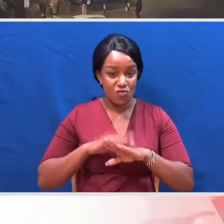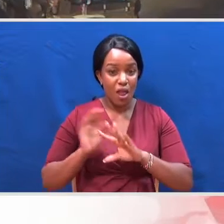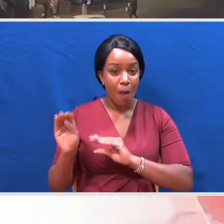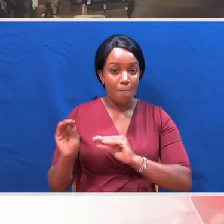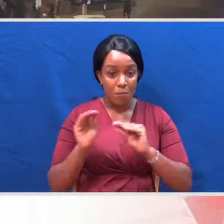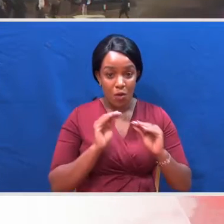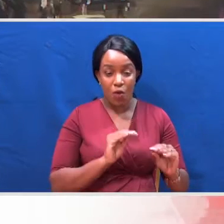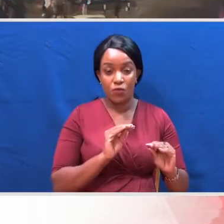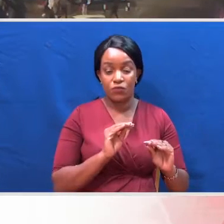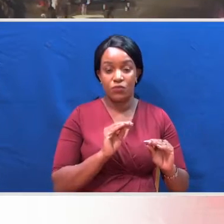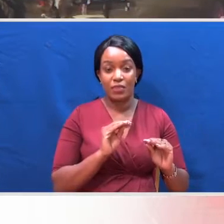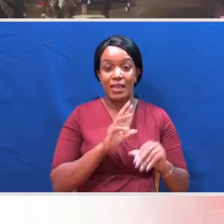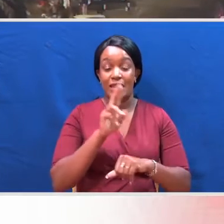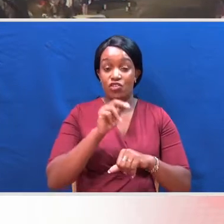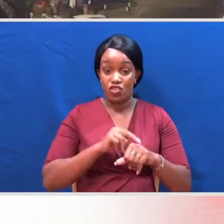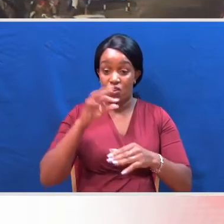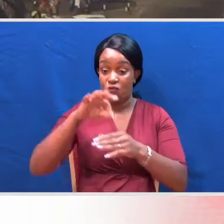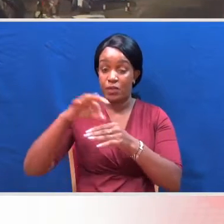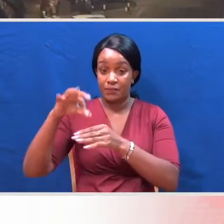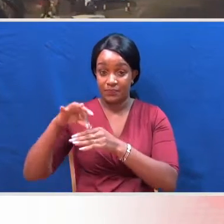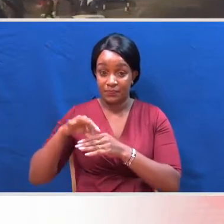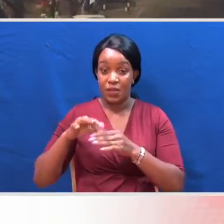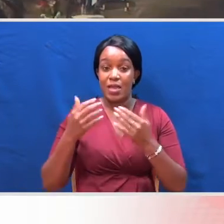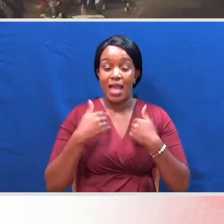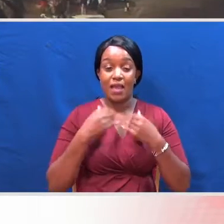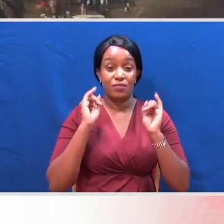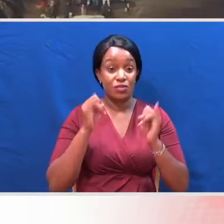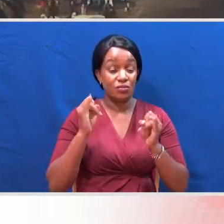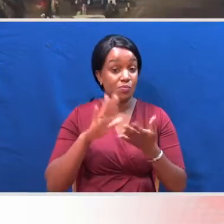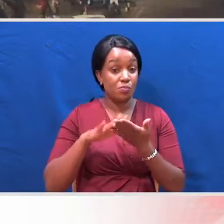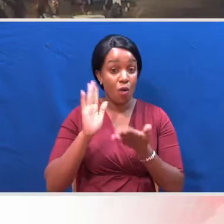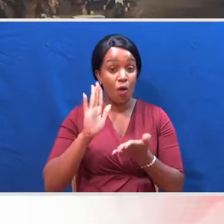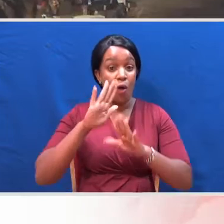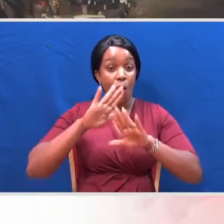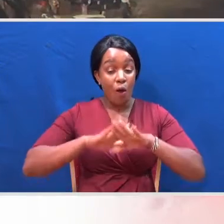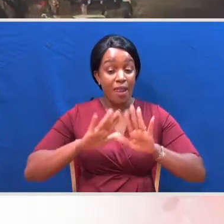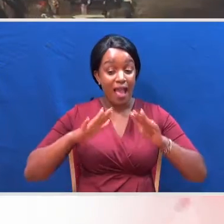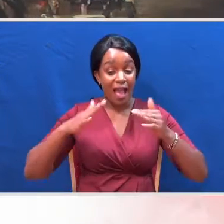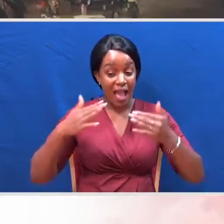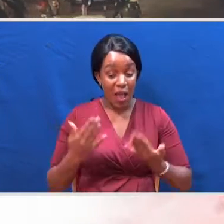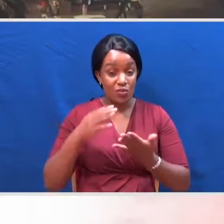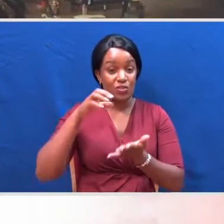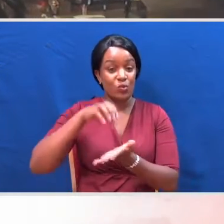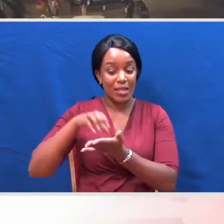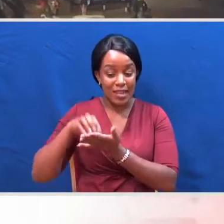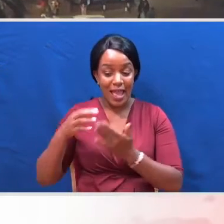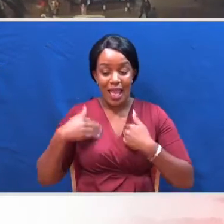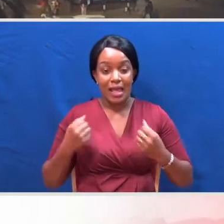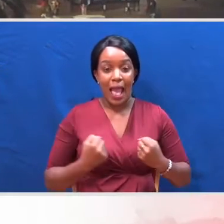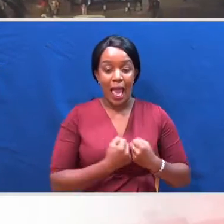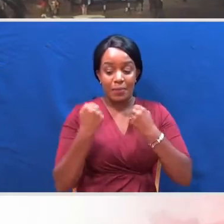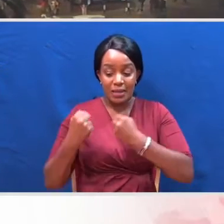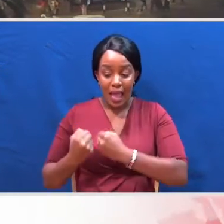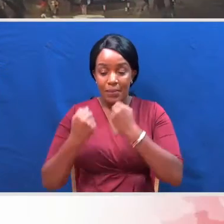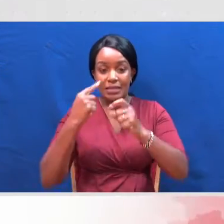referendum. Our political affairs reporter Josh Onsare reports on how the situation has been in several assemblies